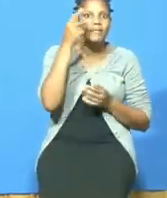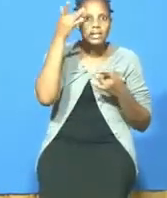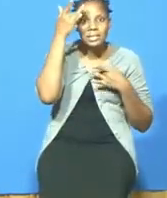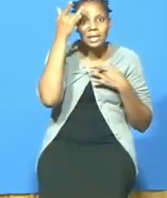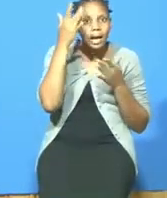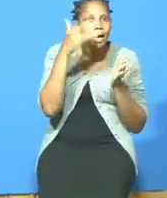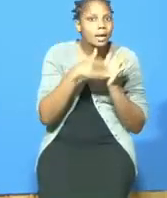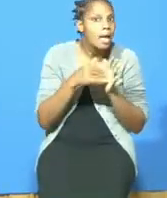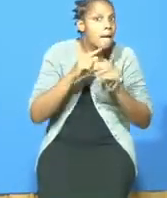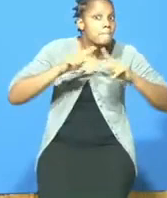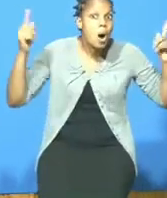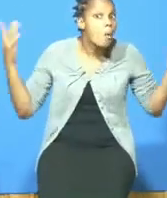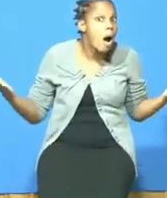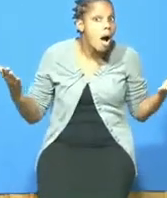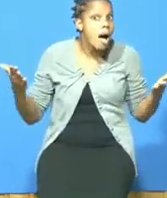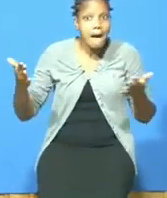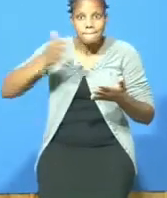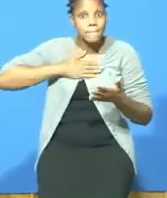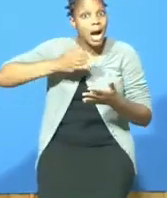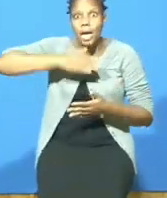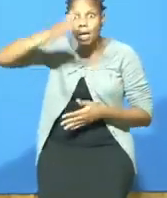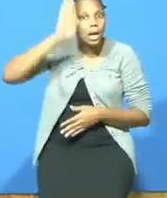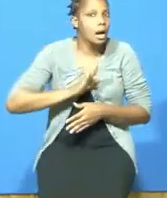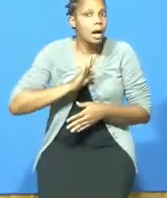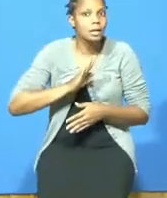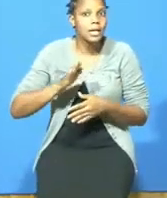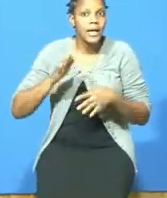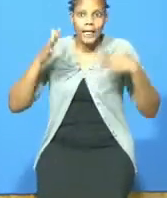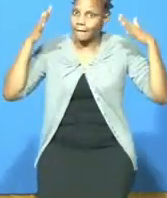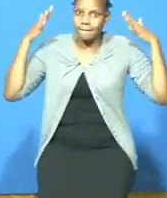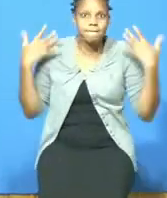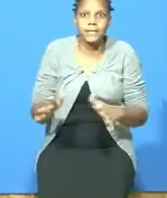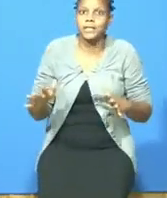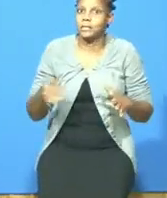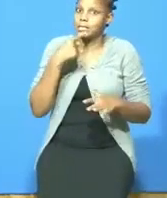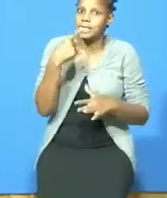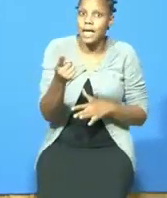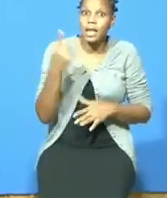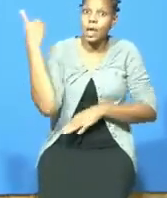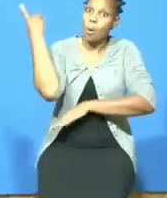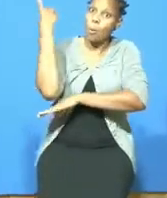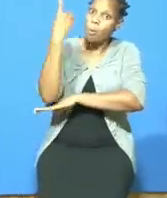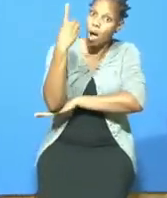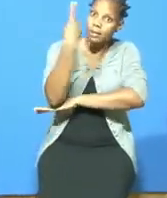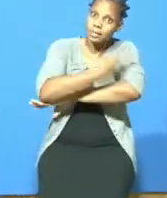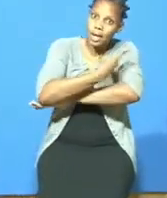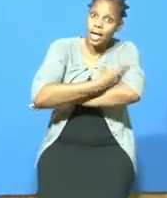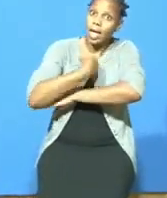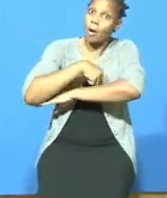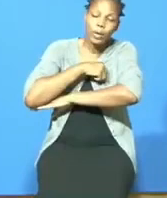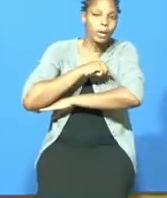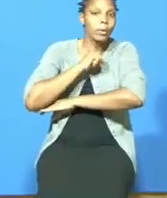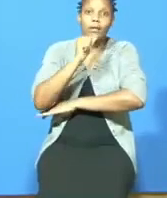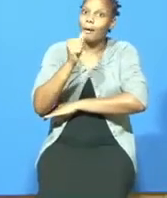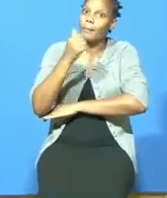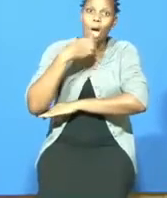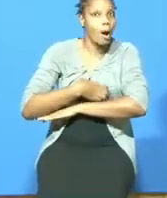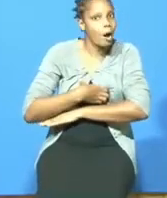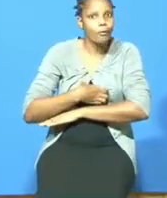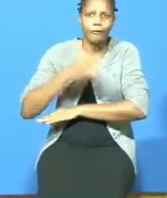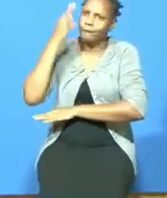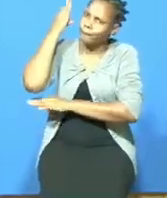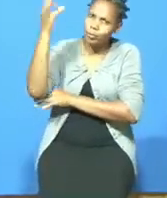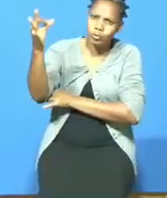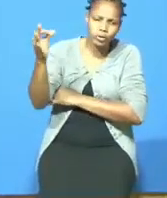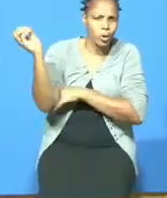But my God has uttered that one day we shall hunger no more. One day,